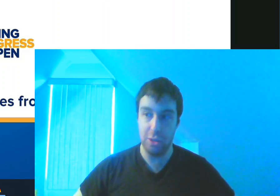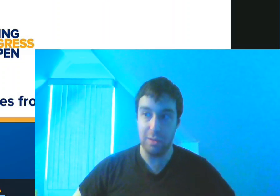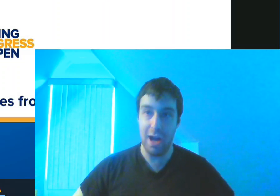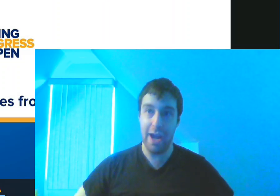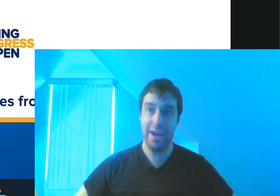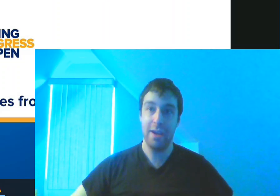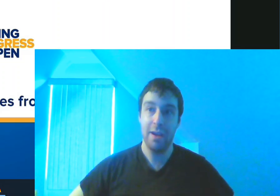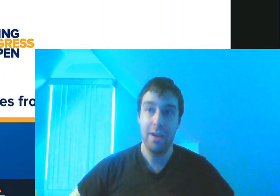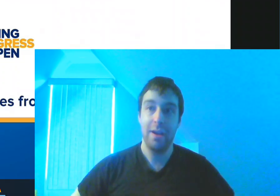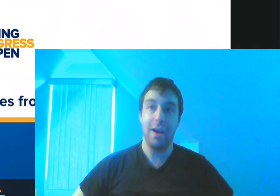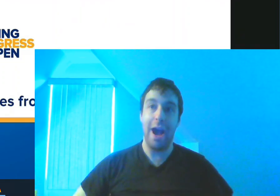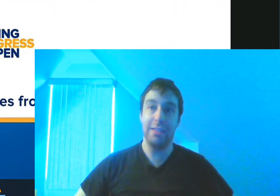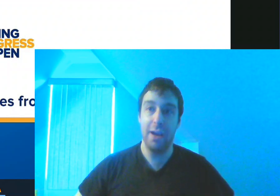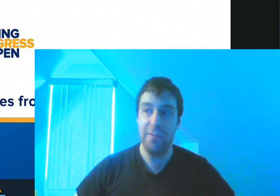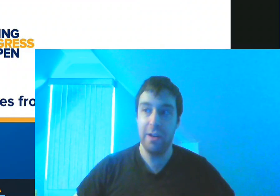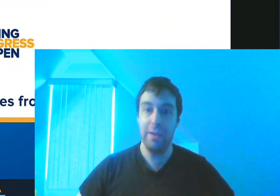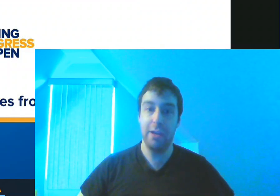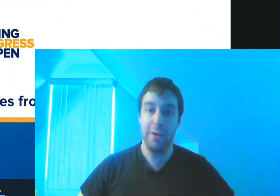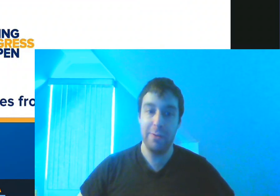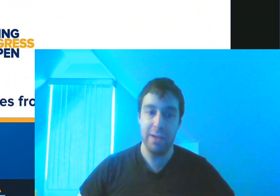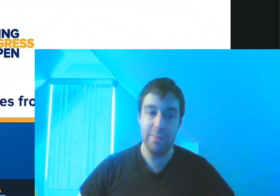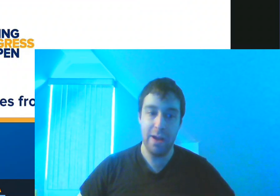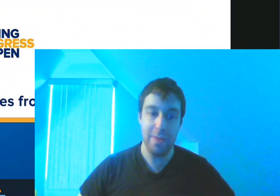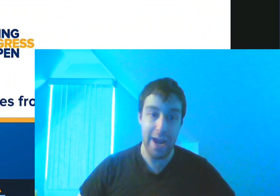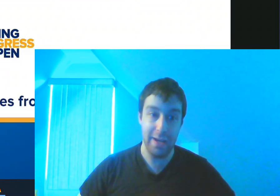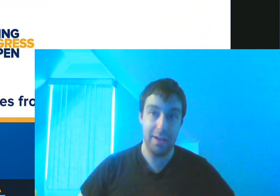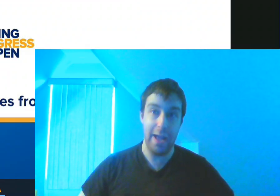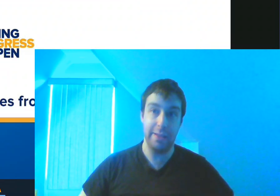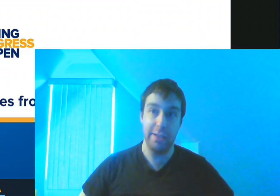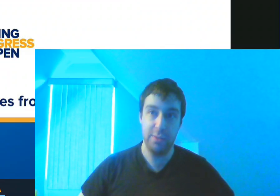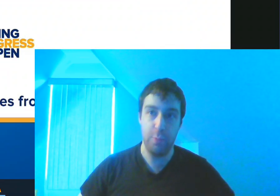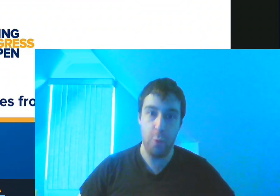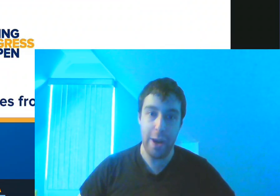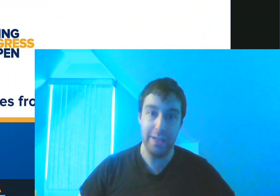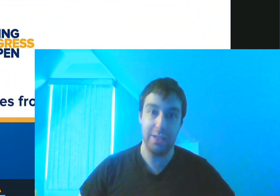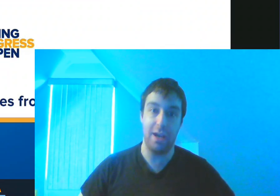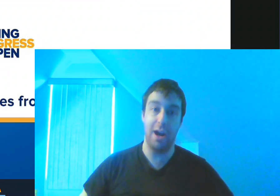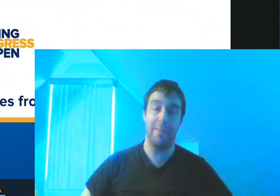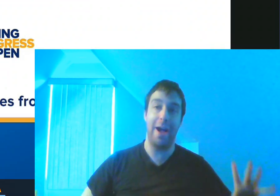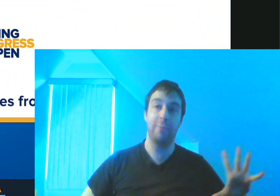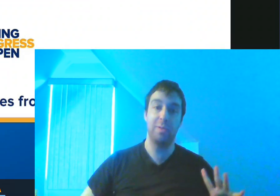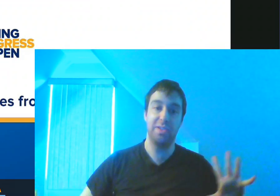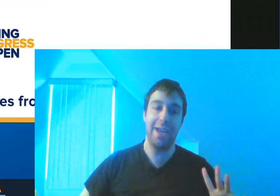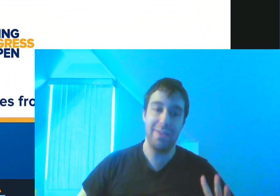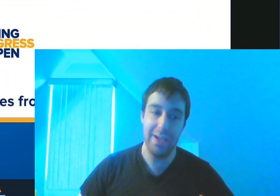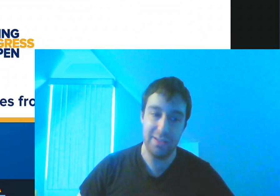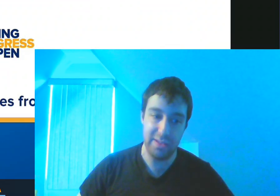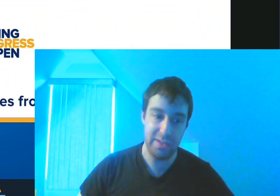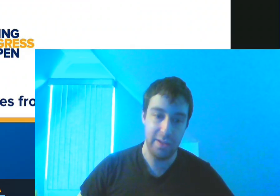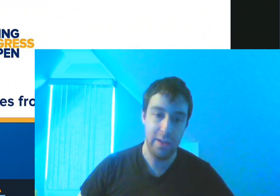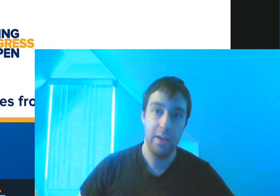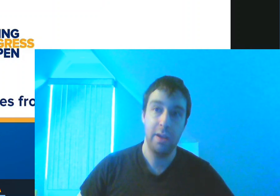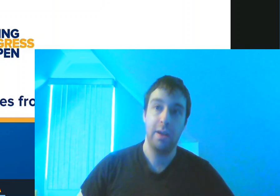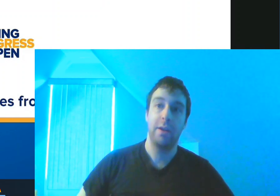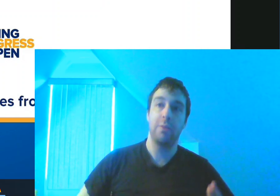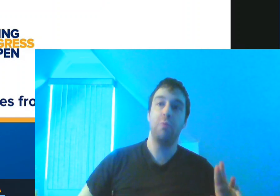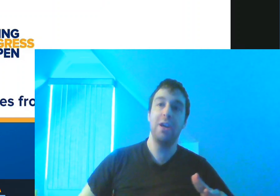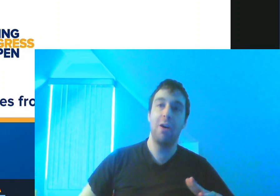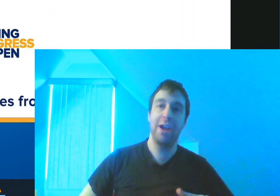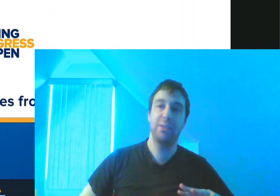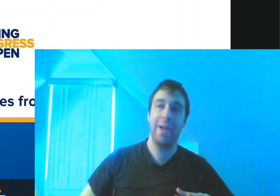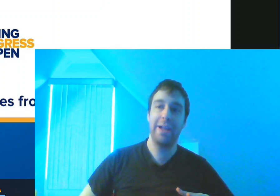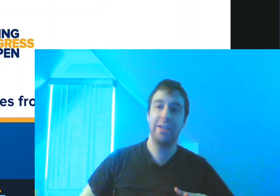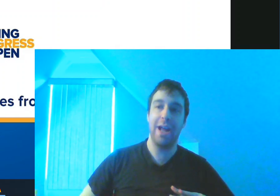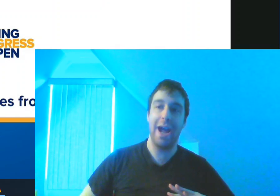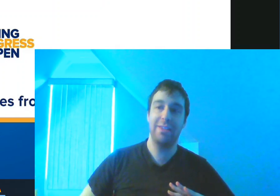until July. I definitely agree with him on that. At this point, I will say this. We